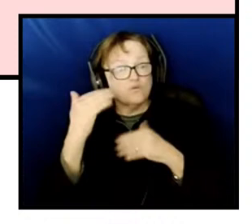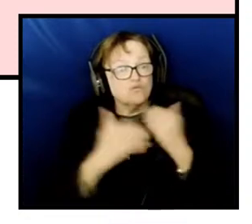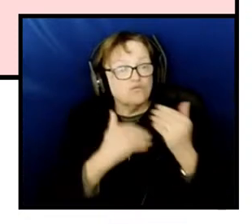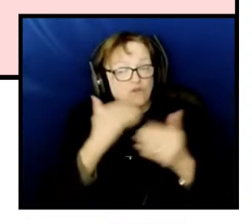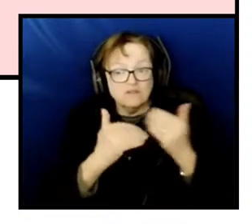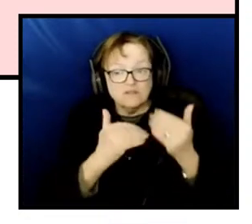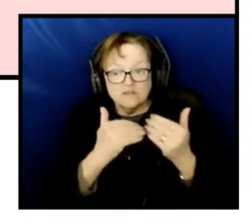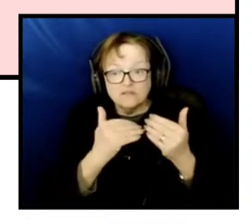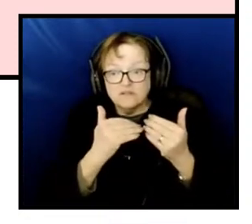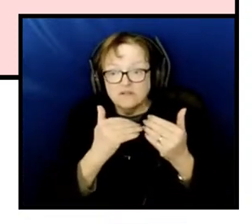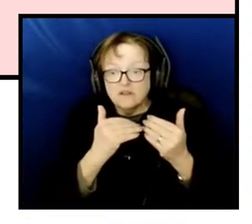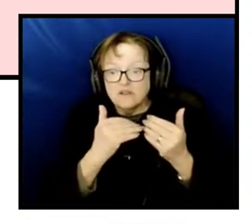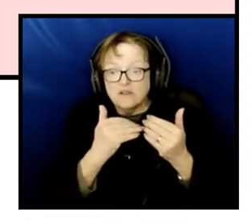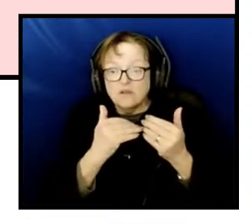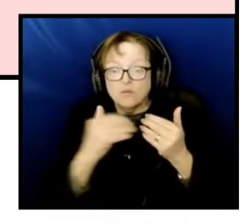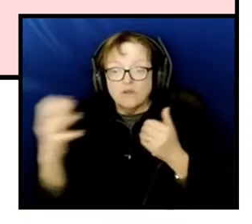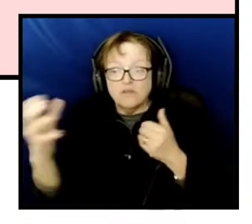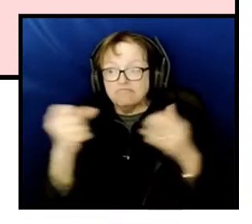us